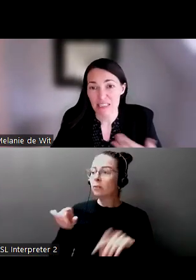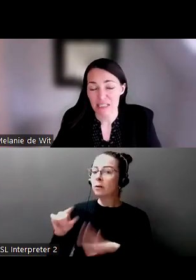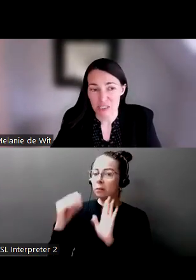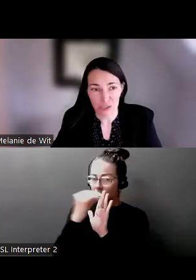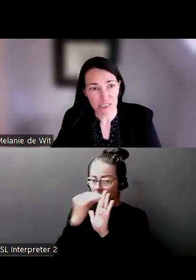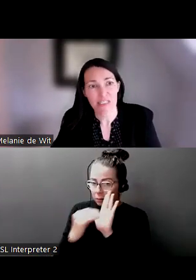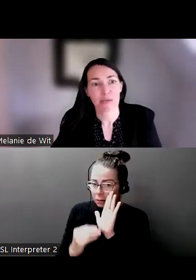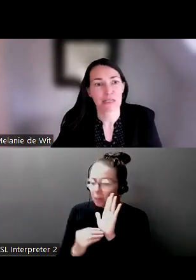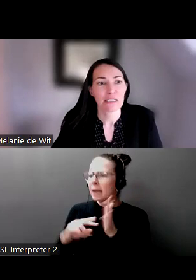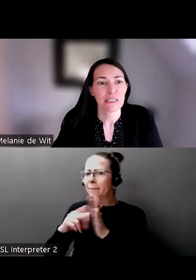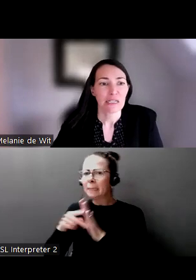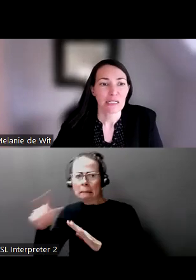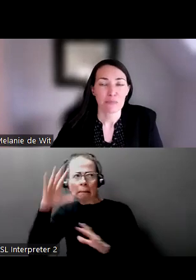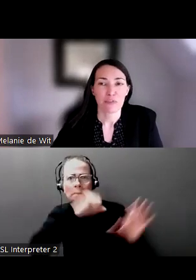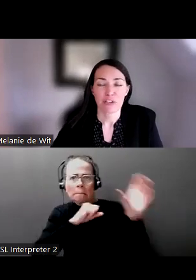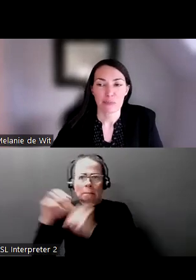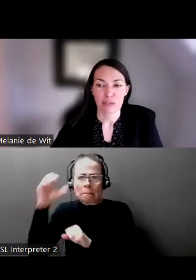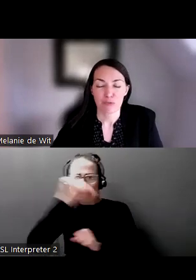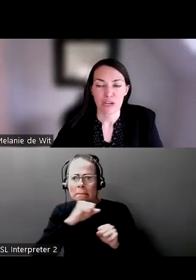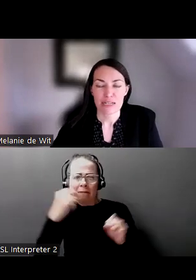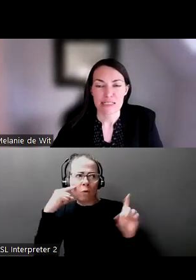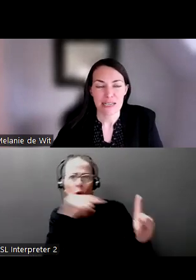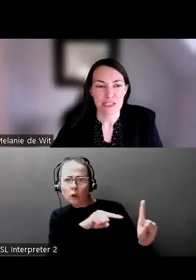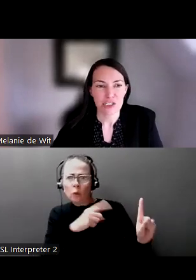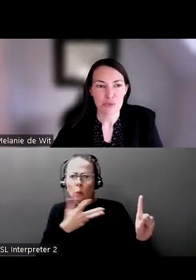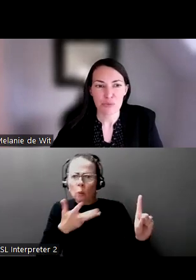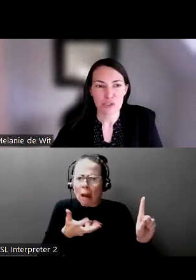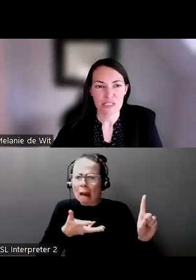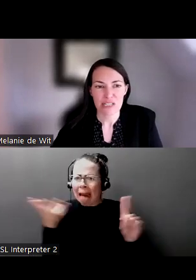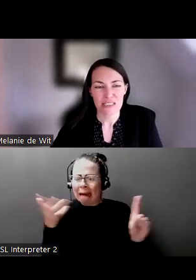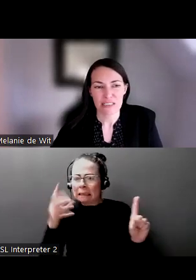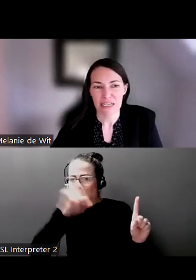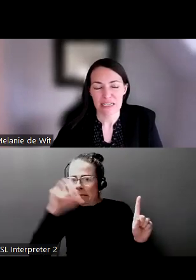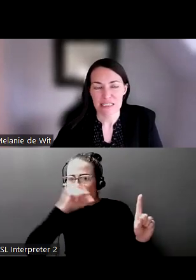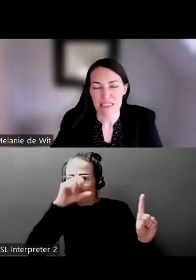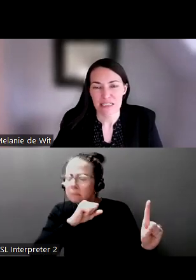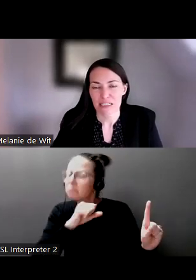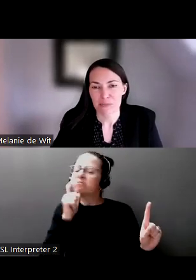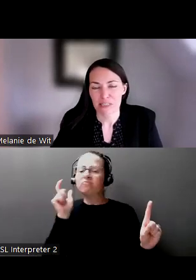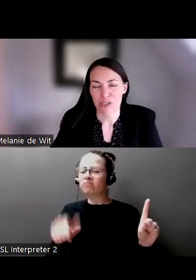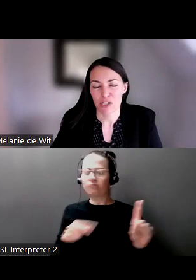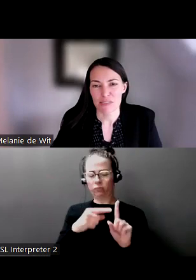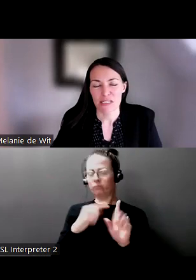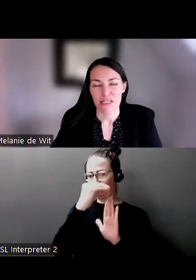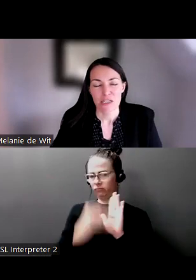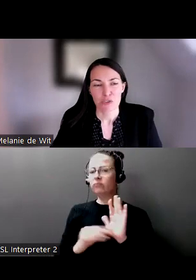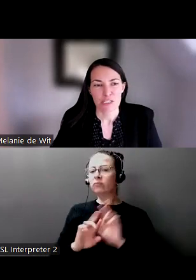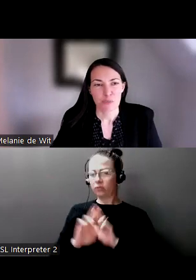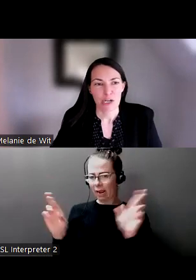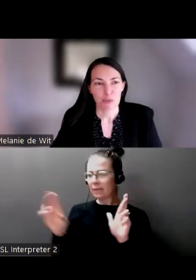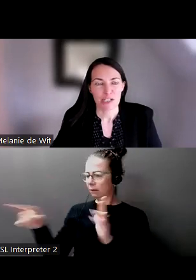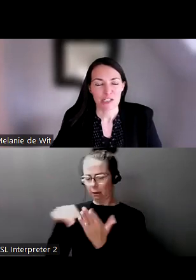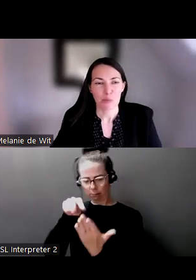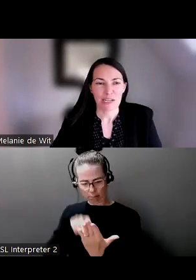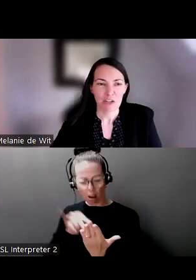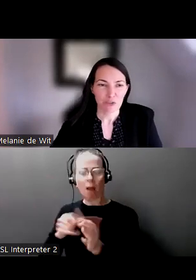expense, the uncertainty among family and friends, and just reducing the delays that sometimes